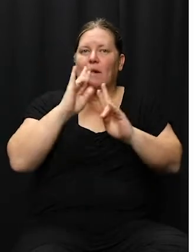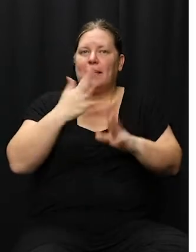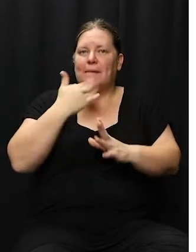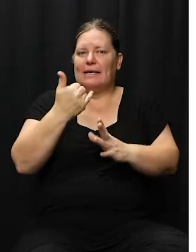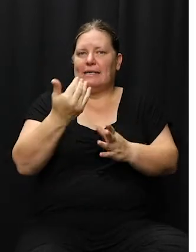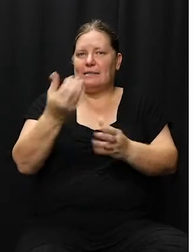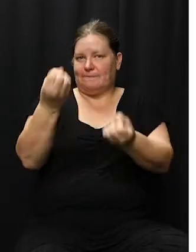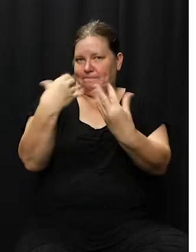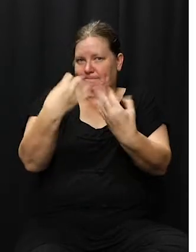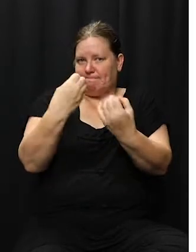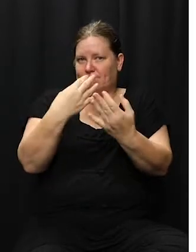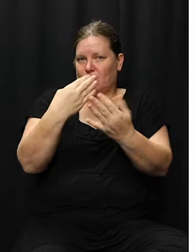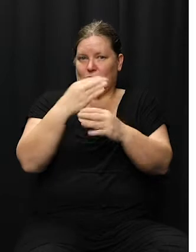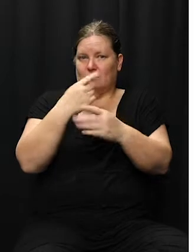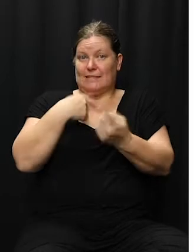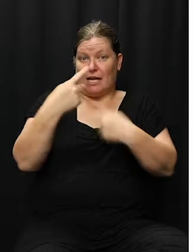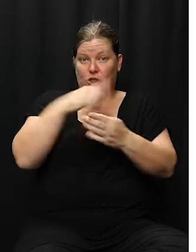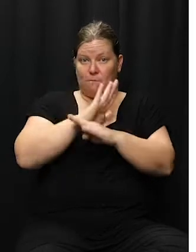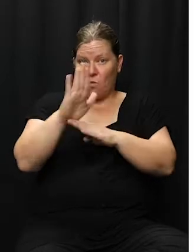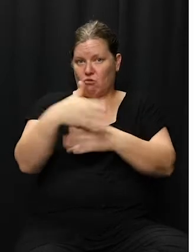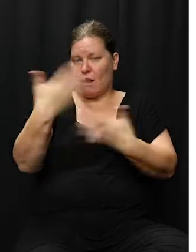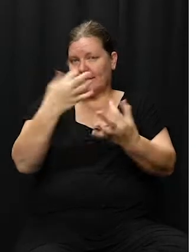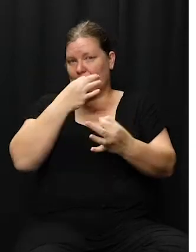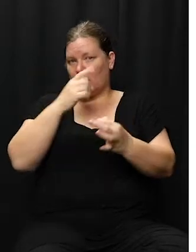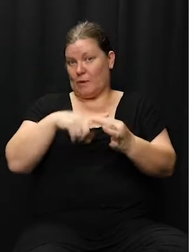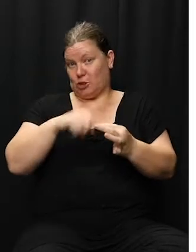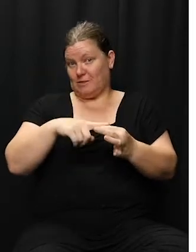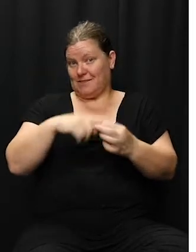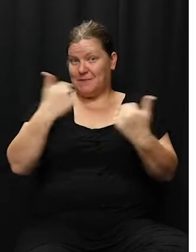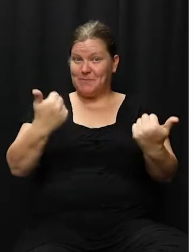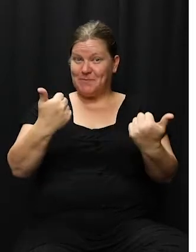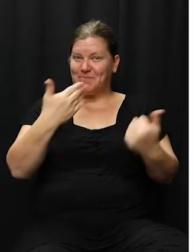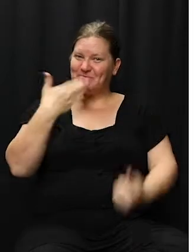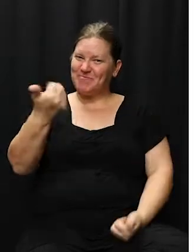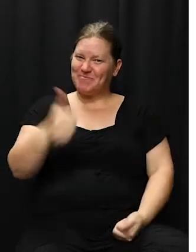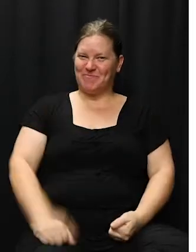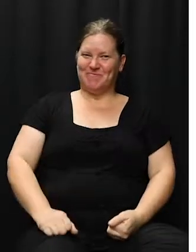clear, please let me know. And we can also talk on the discussion board if you have any questions. Thank you.